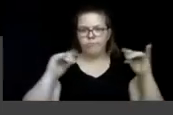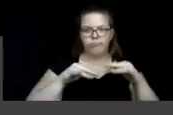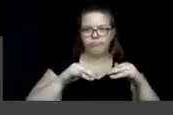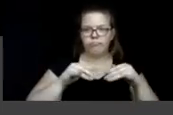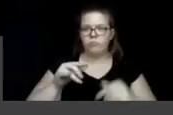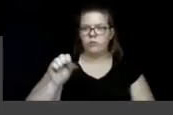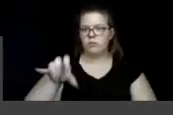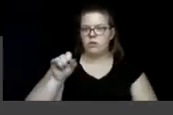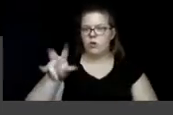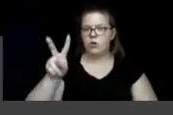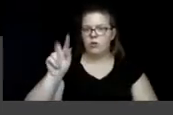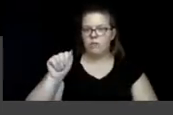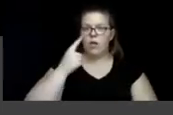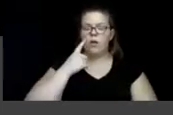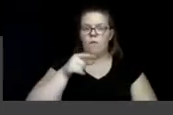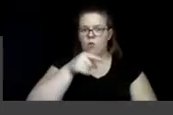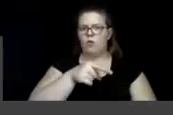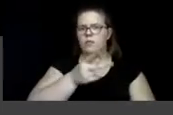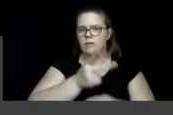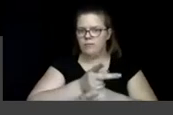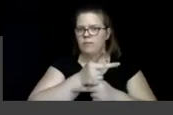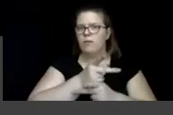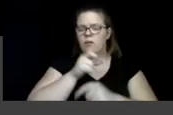VA for care if needed.